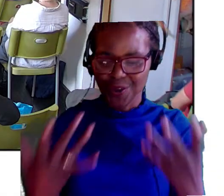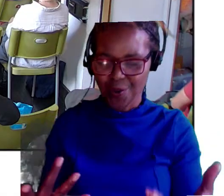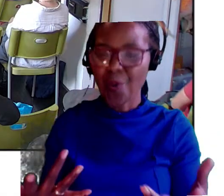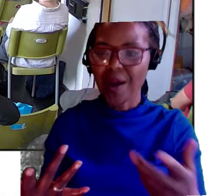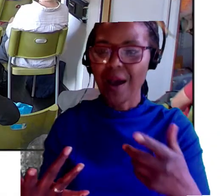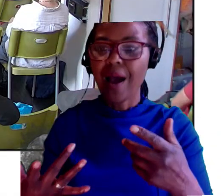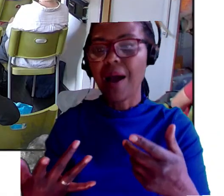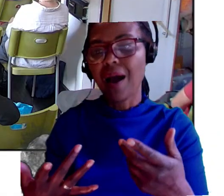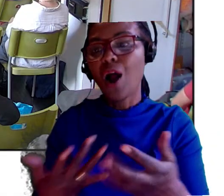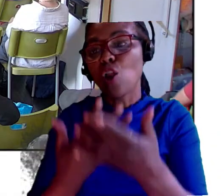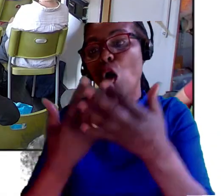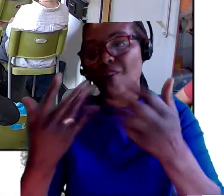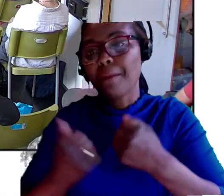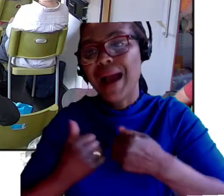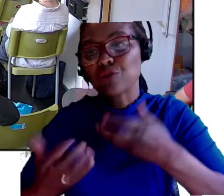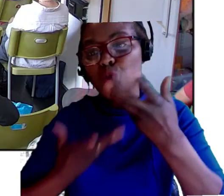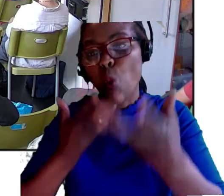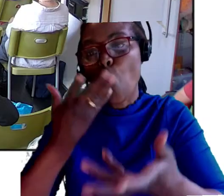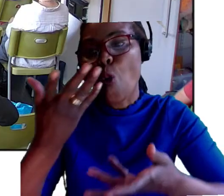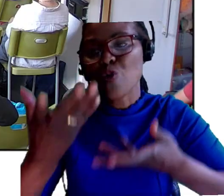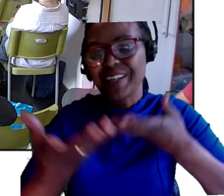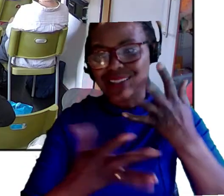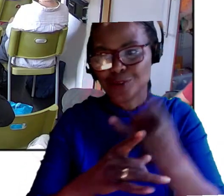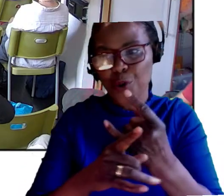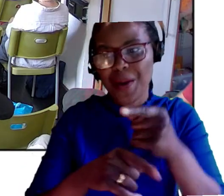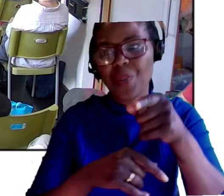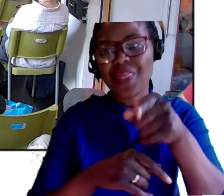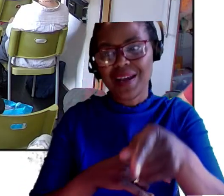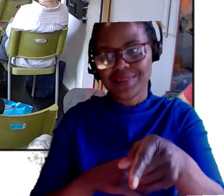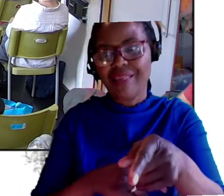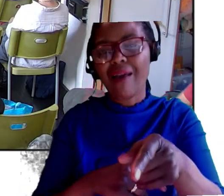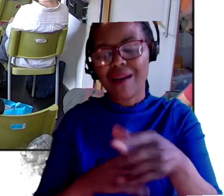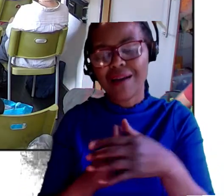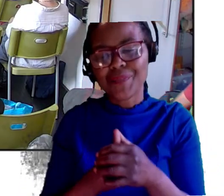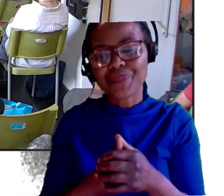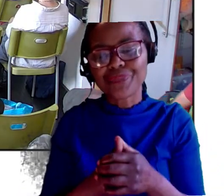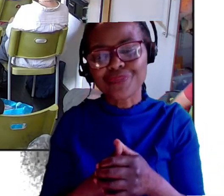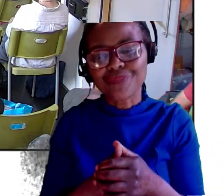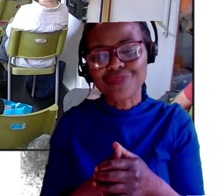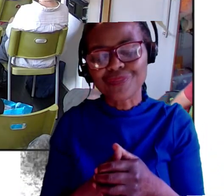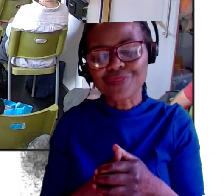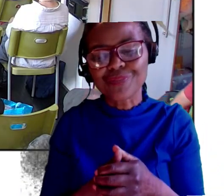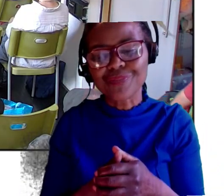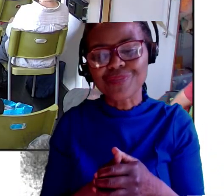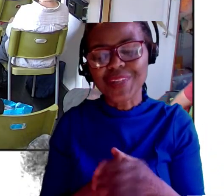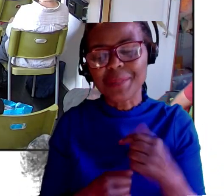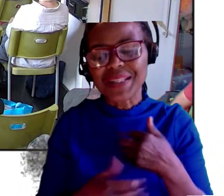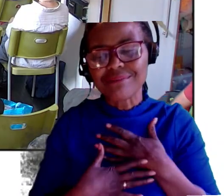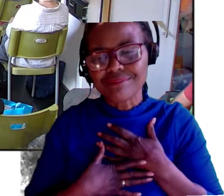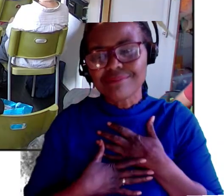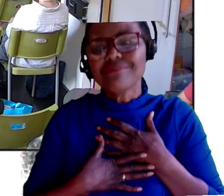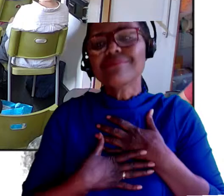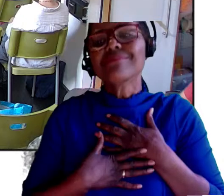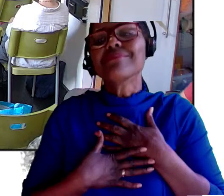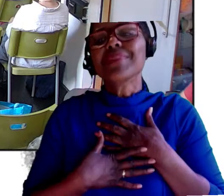well. But I think that's kind of like what arrests me when I hear a voice